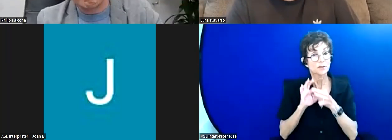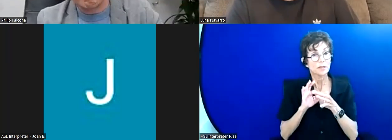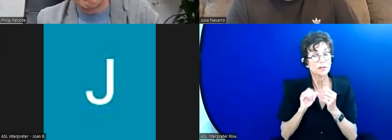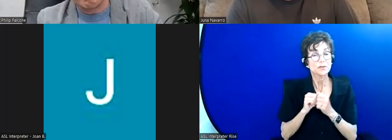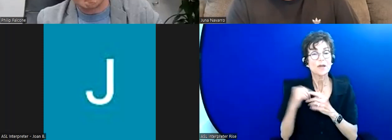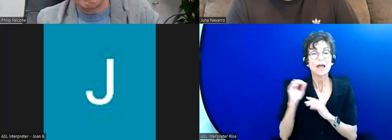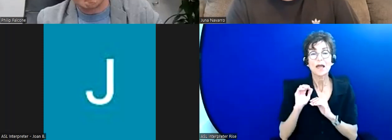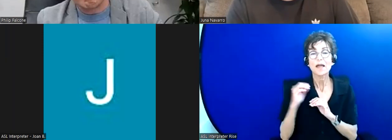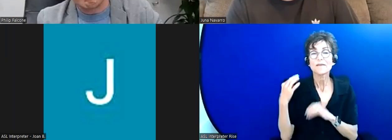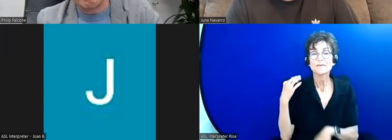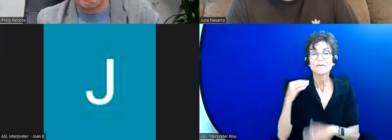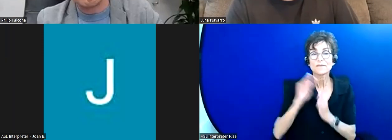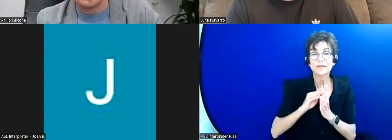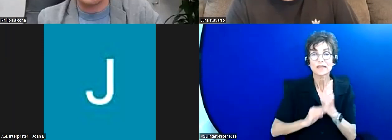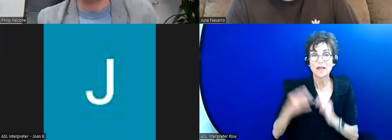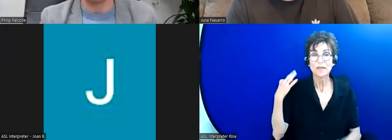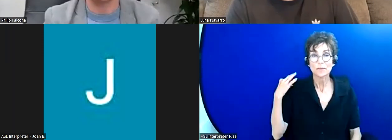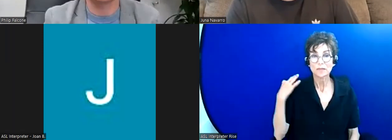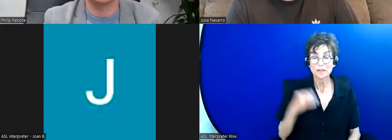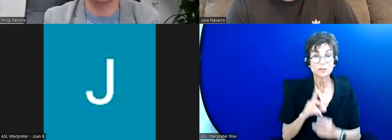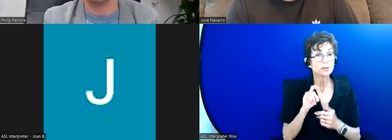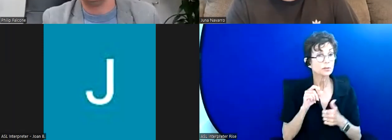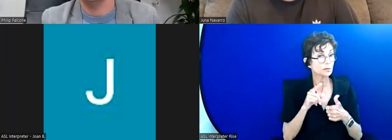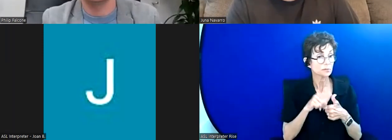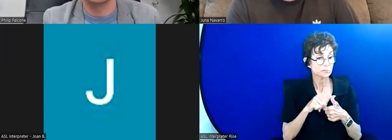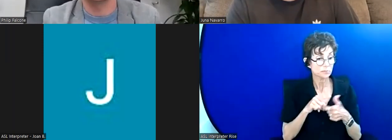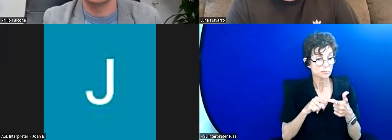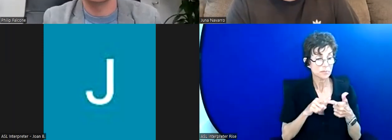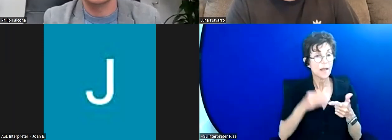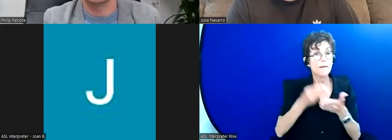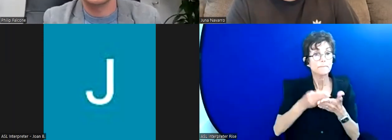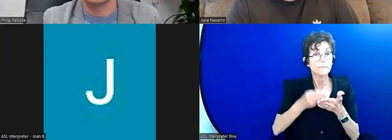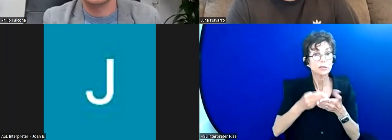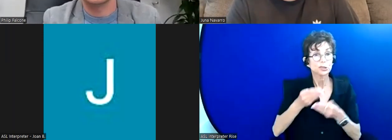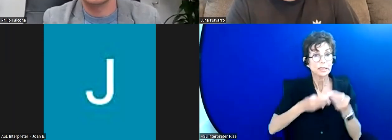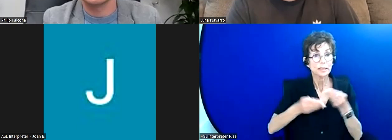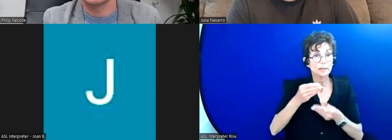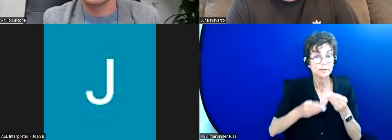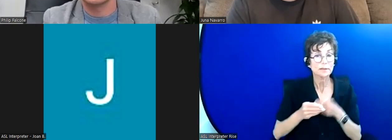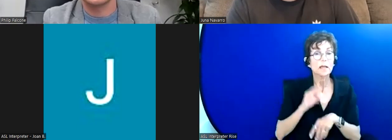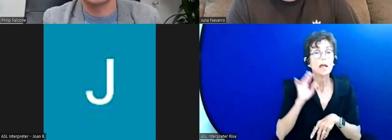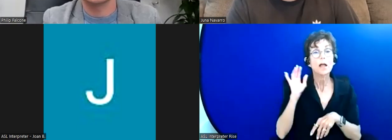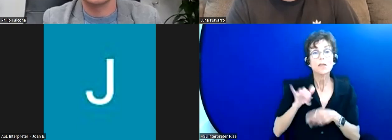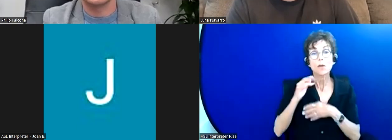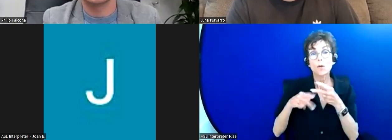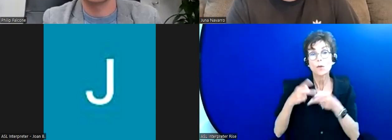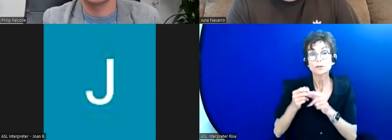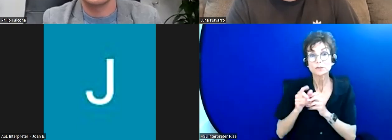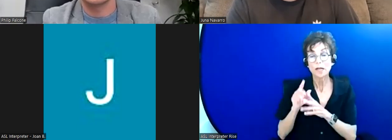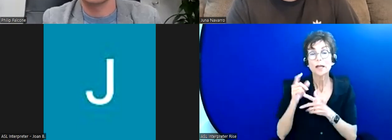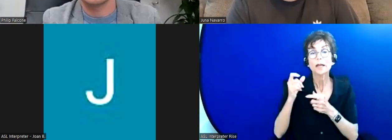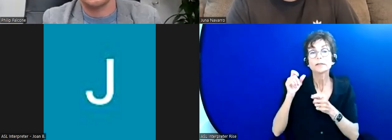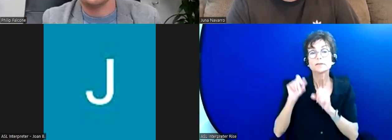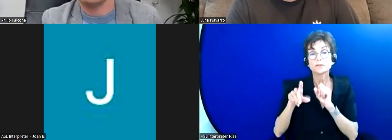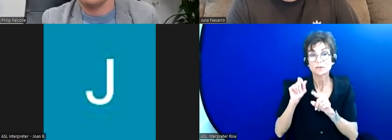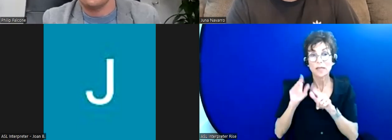application or questions specific to budgeting. Those questions can be directed to me, and we will have office hours on